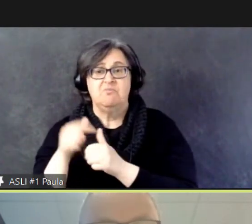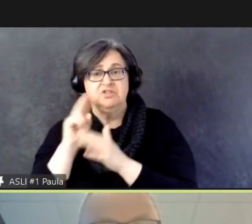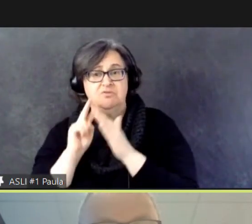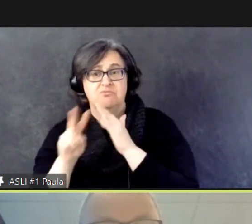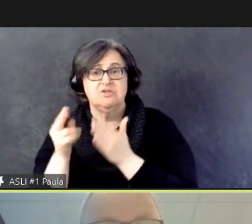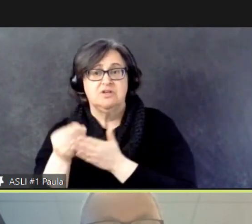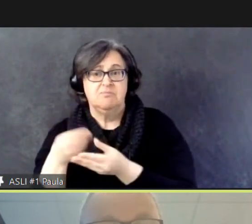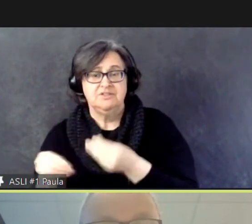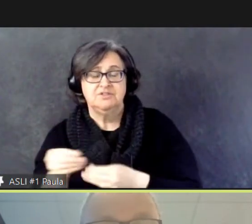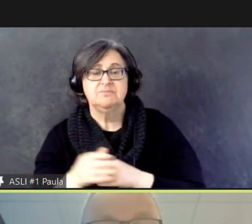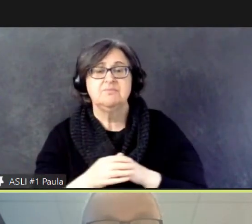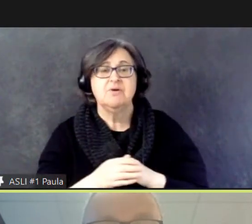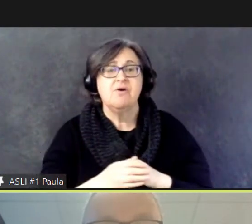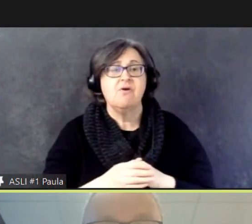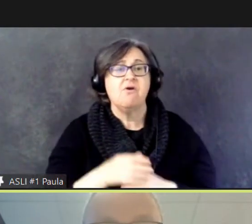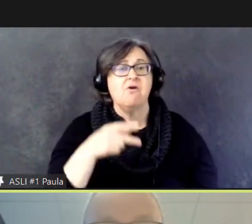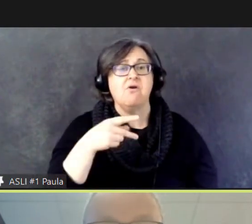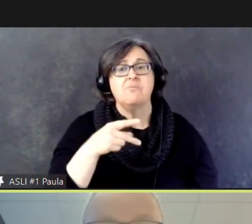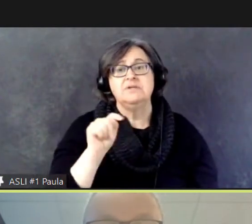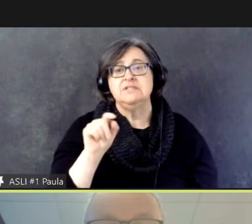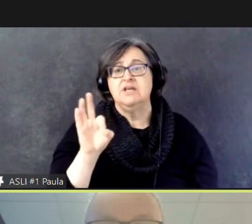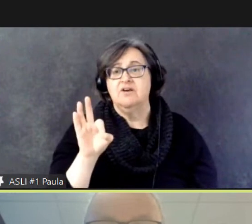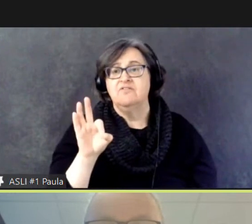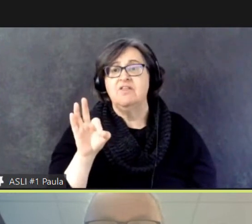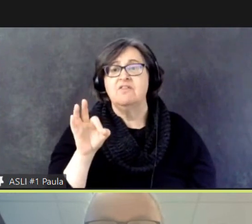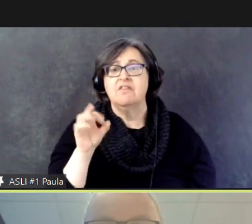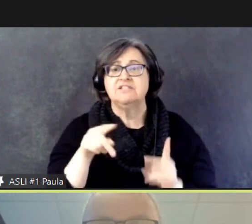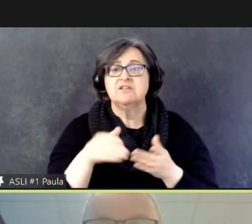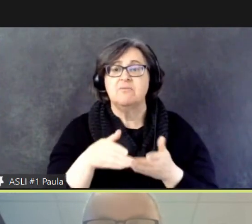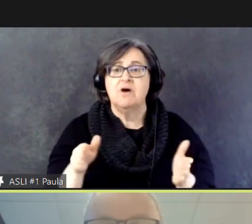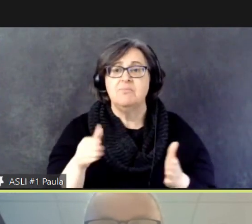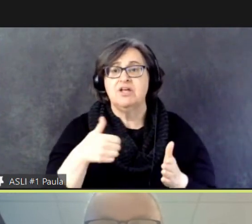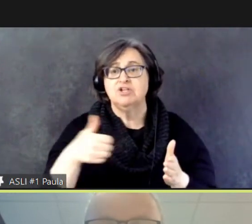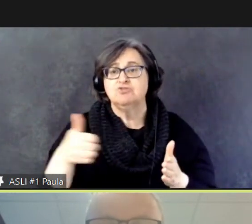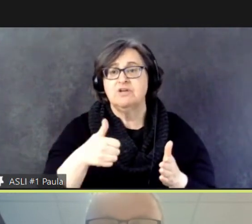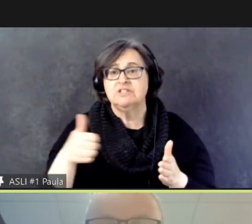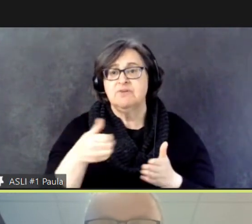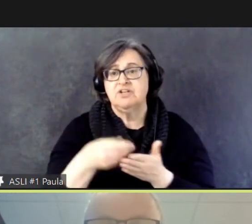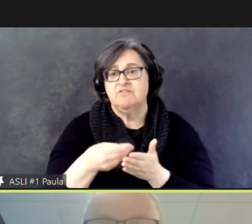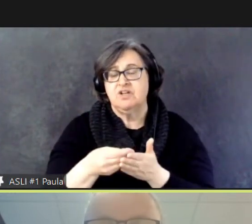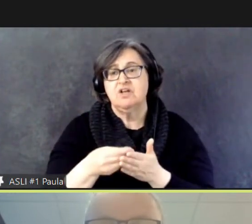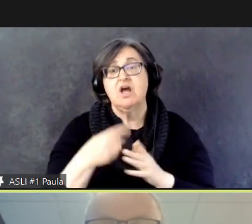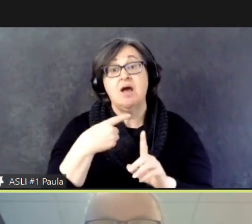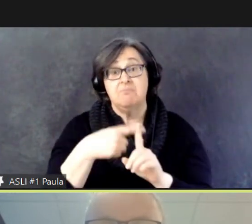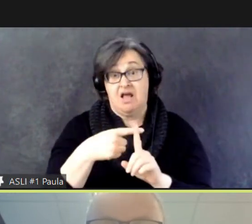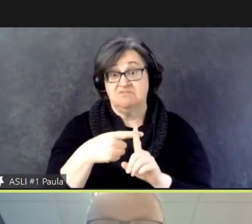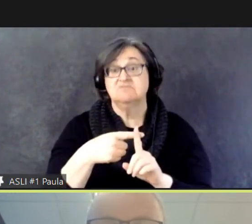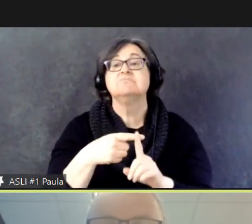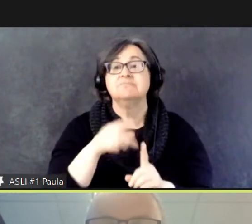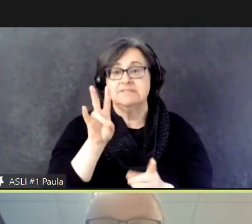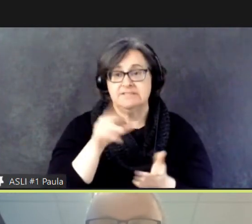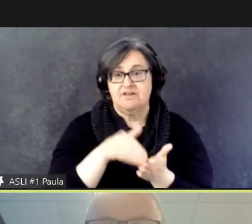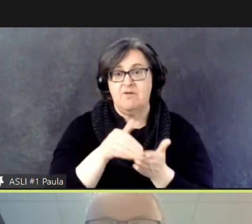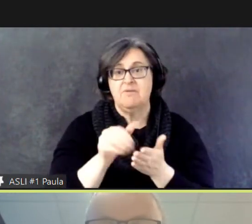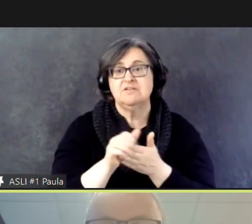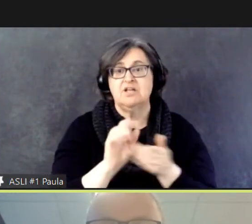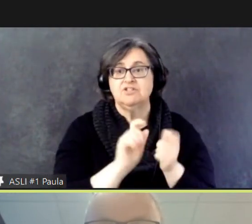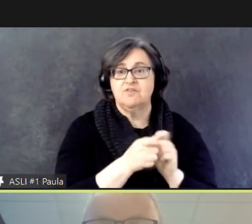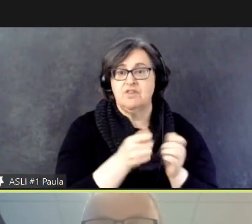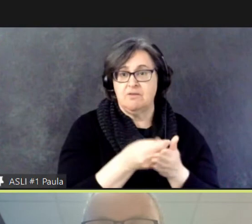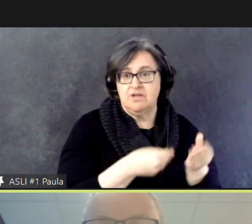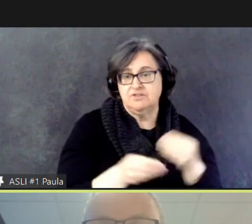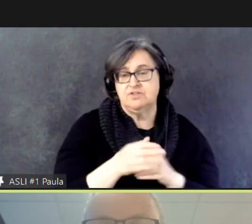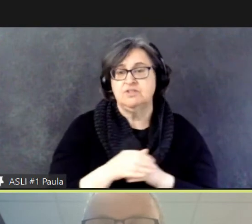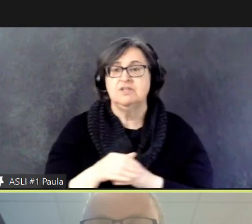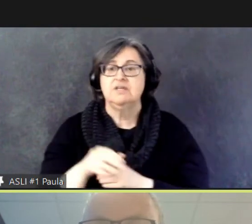budget. PTF, the public transportation funds, are coming in positive by about $7 million on an amended budget basis,